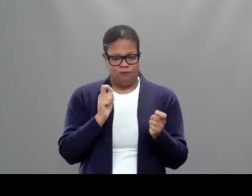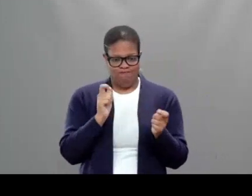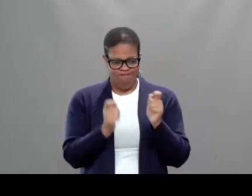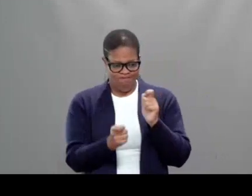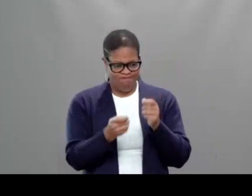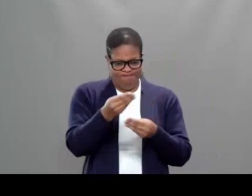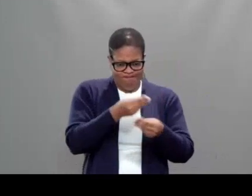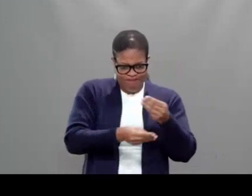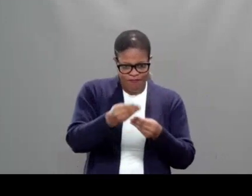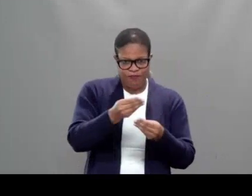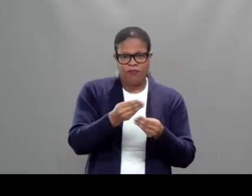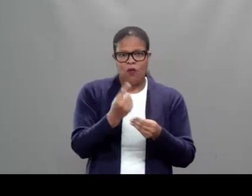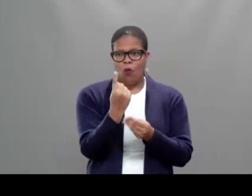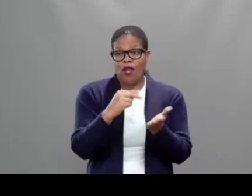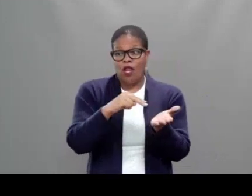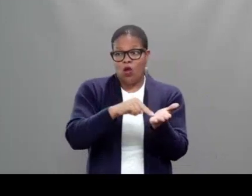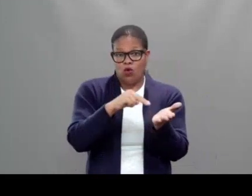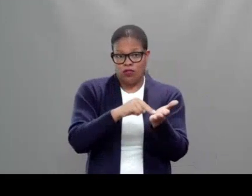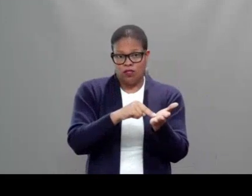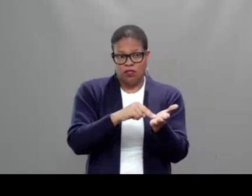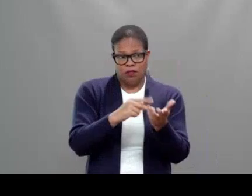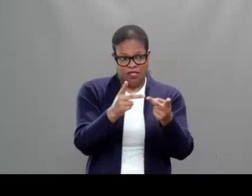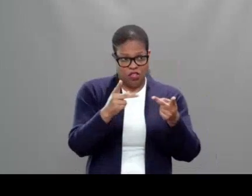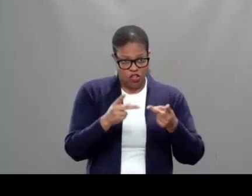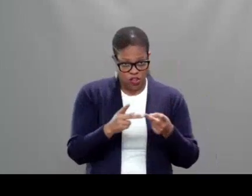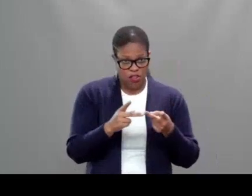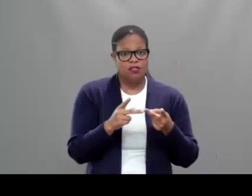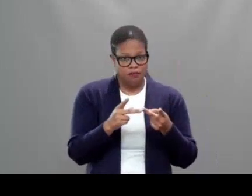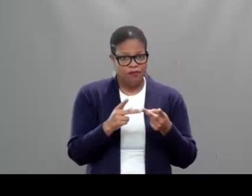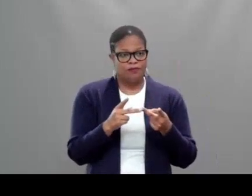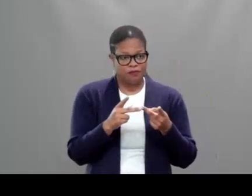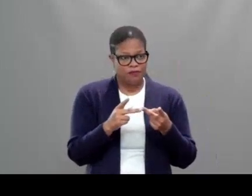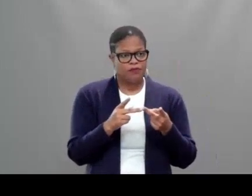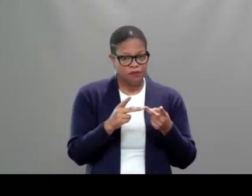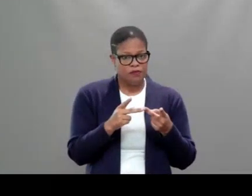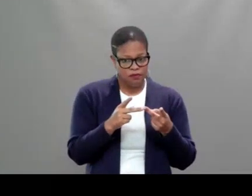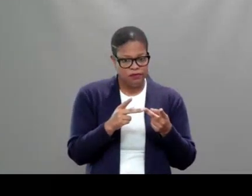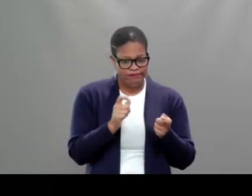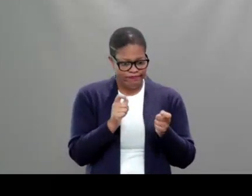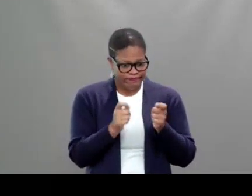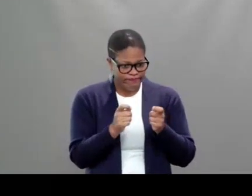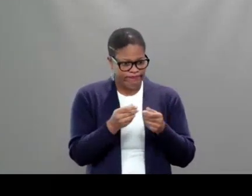reallocate one of our nursing positions because we had